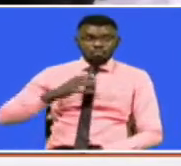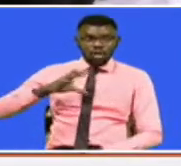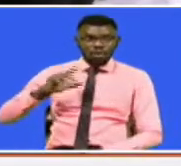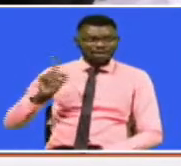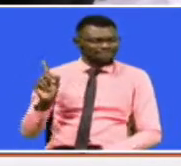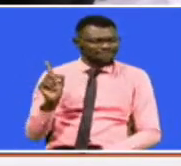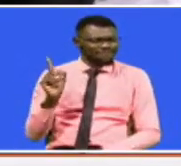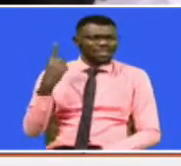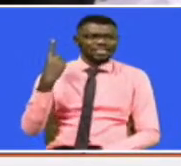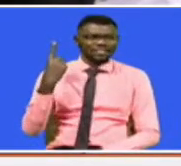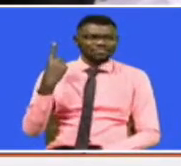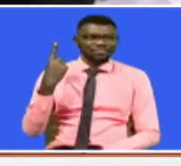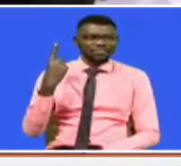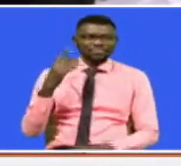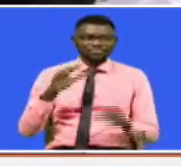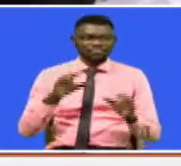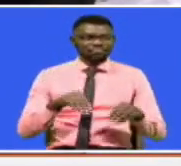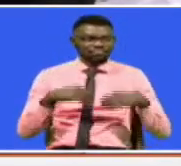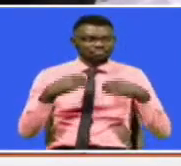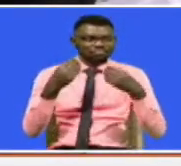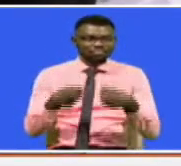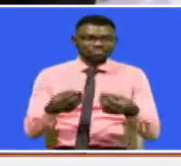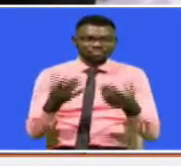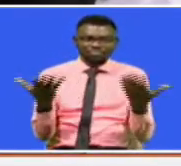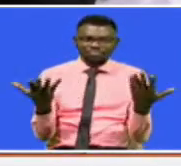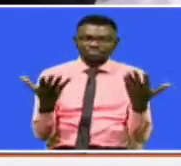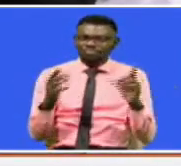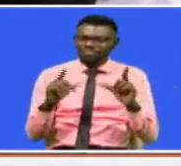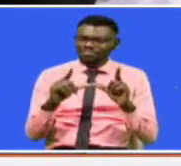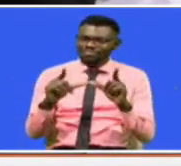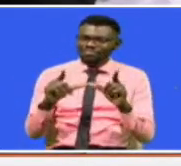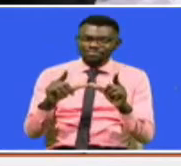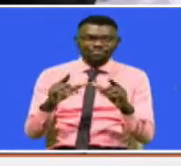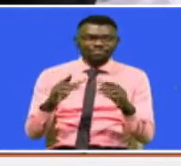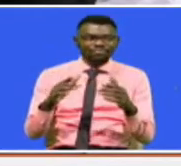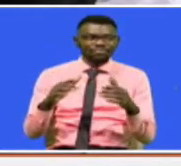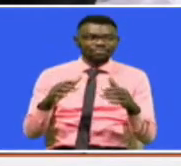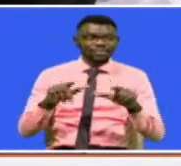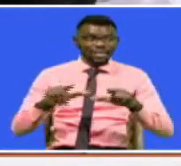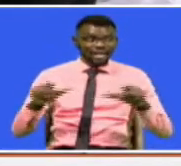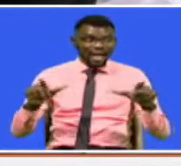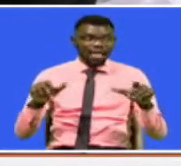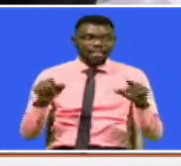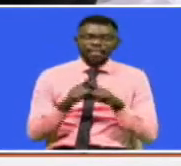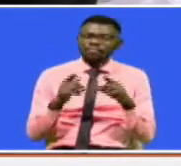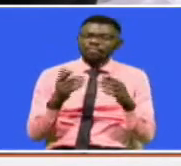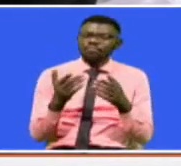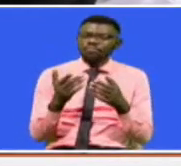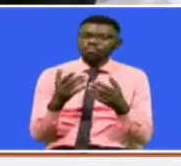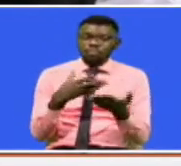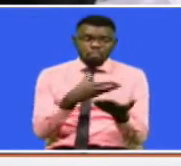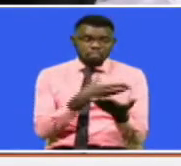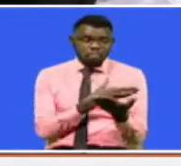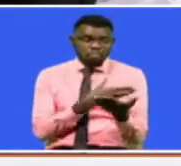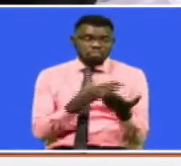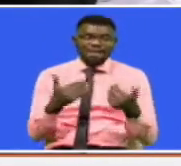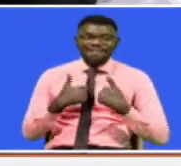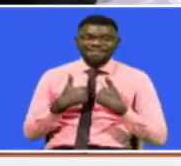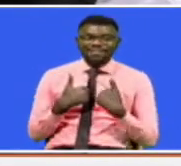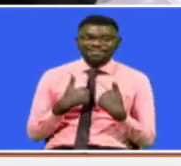In the leasing of equipment, leasing of all kinds of things. And that put us, gave us the capacity